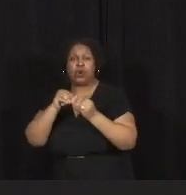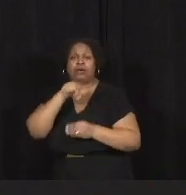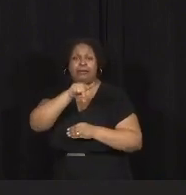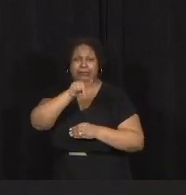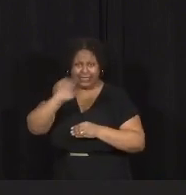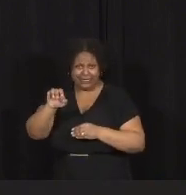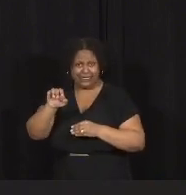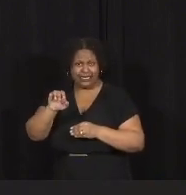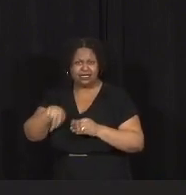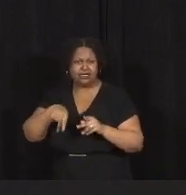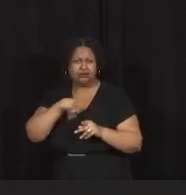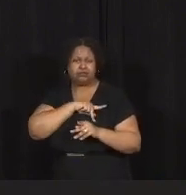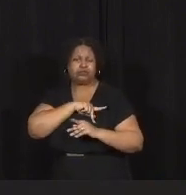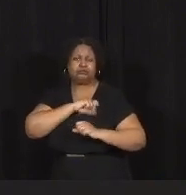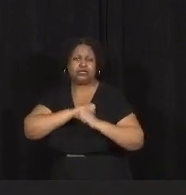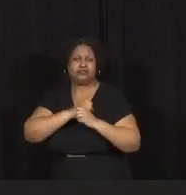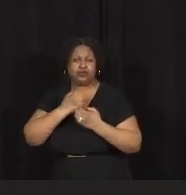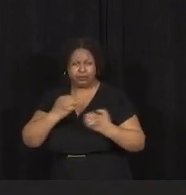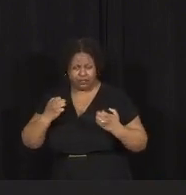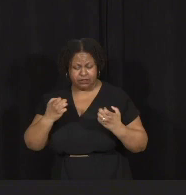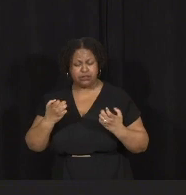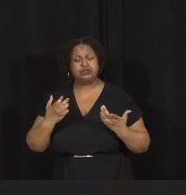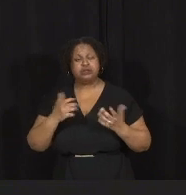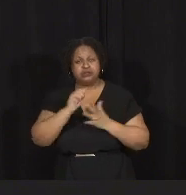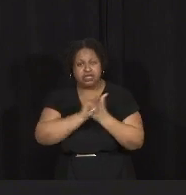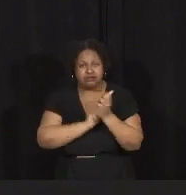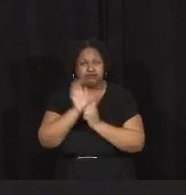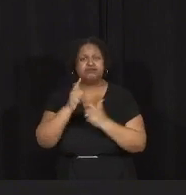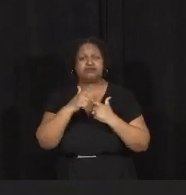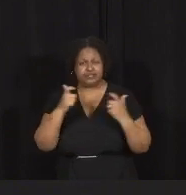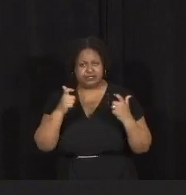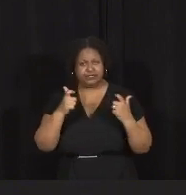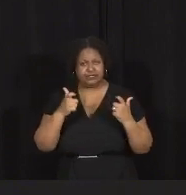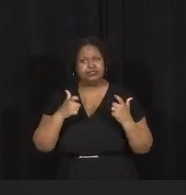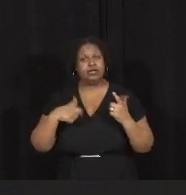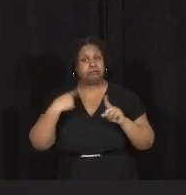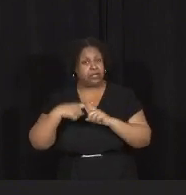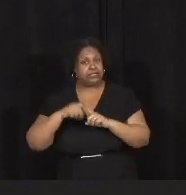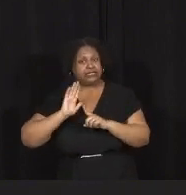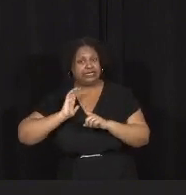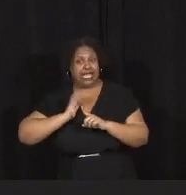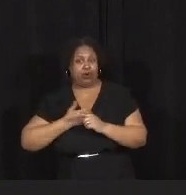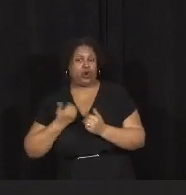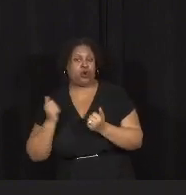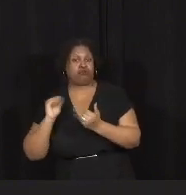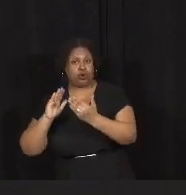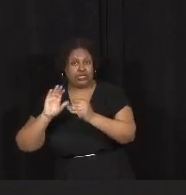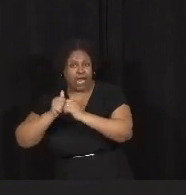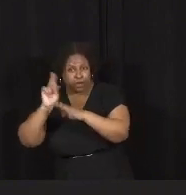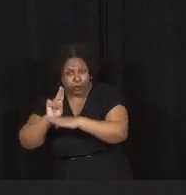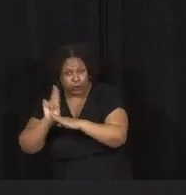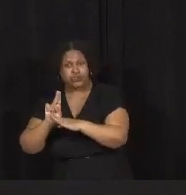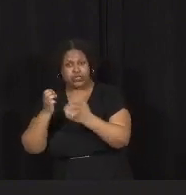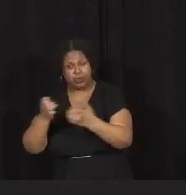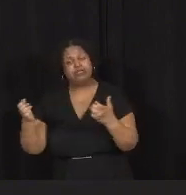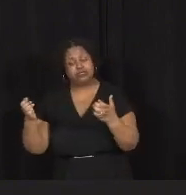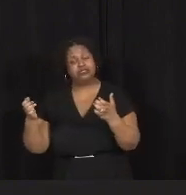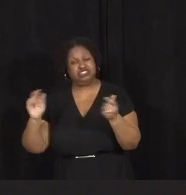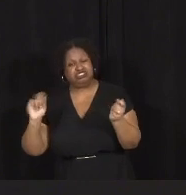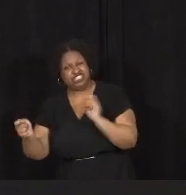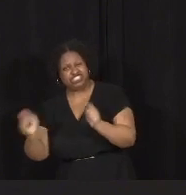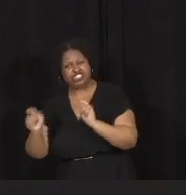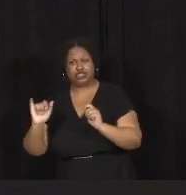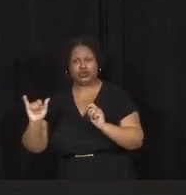methodologies across our system. But at the end of the day, and going back to Dr. Donnelly's original point, the most important thing here is the safety of our